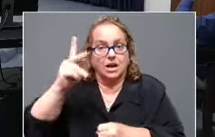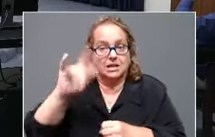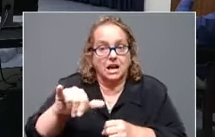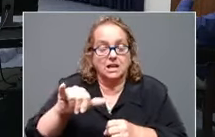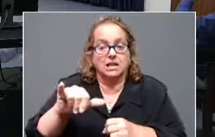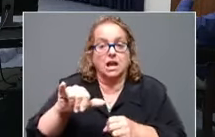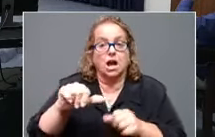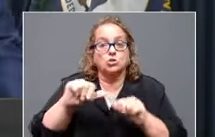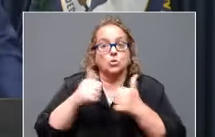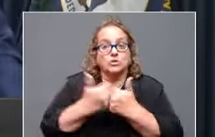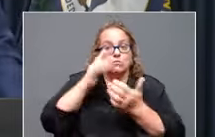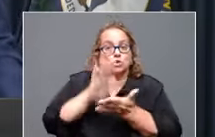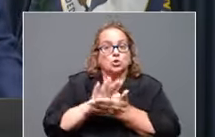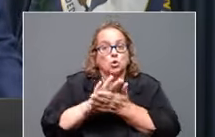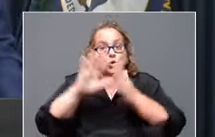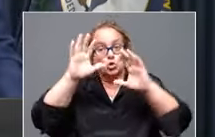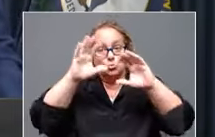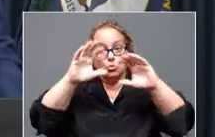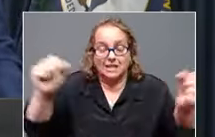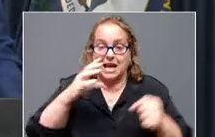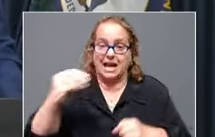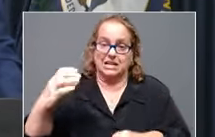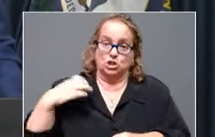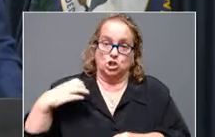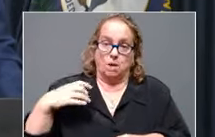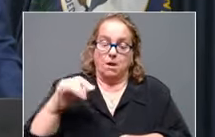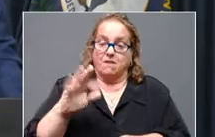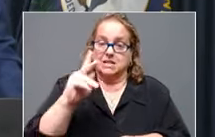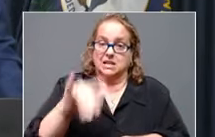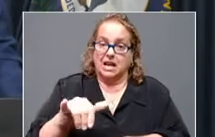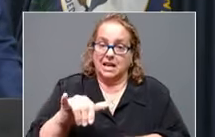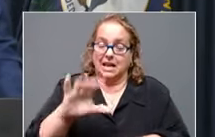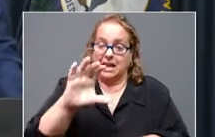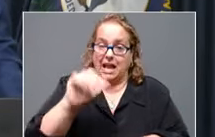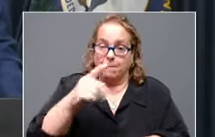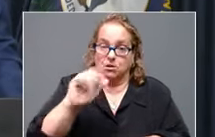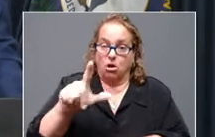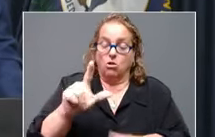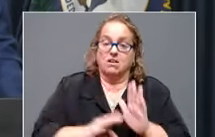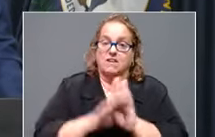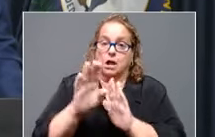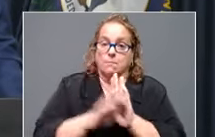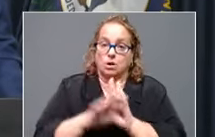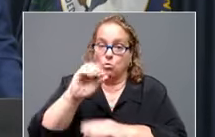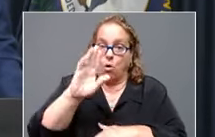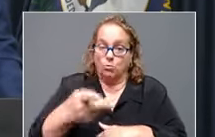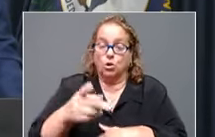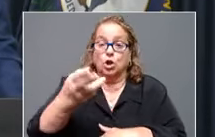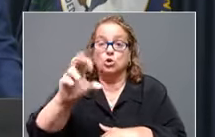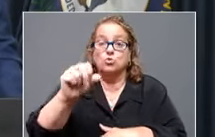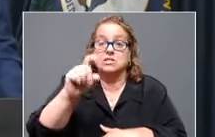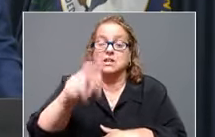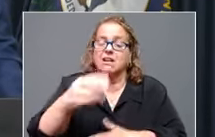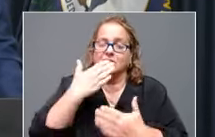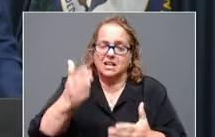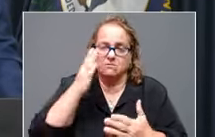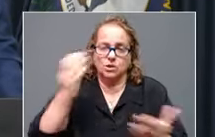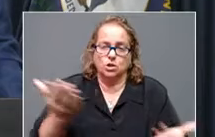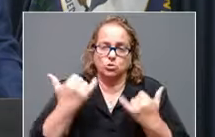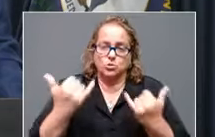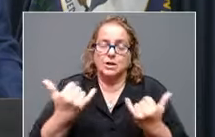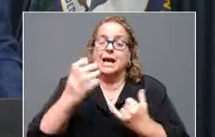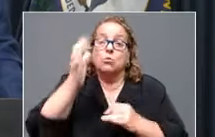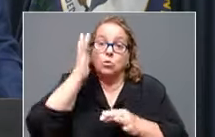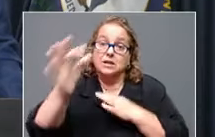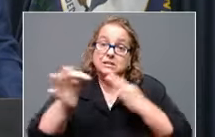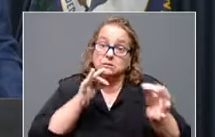Thank you, Governor, and thank you for the opportunity to speak this afternoon. It's not about what's right,